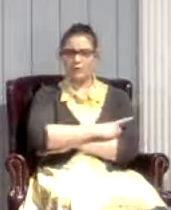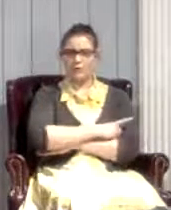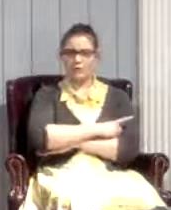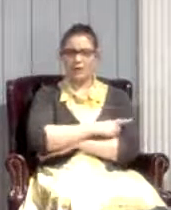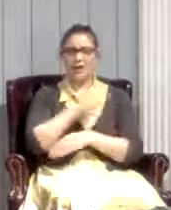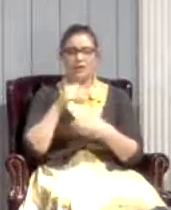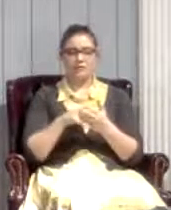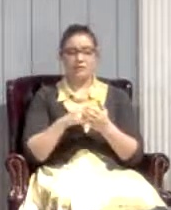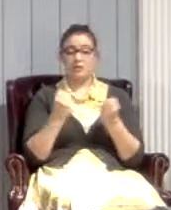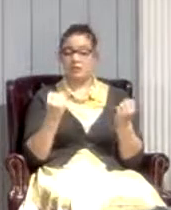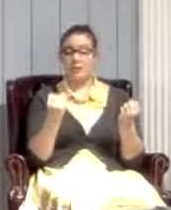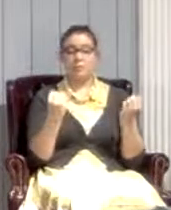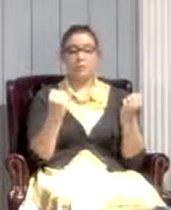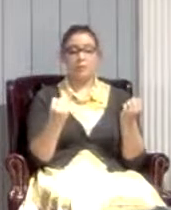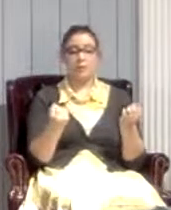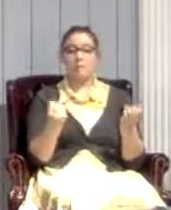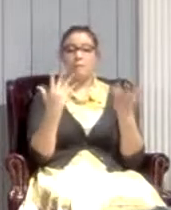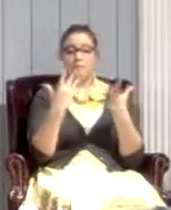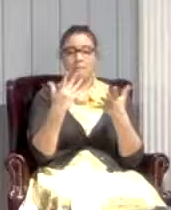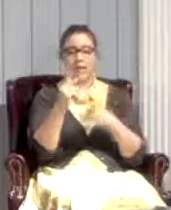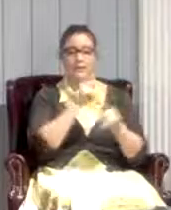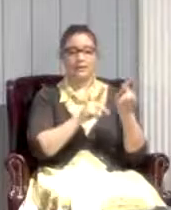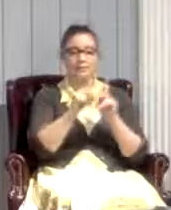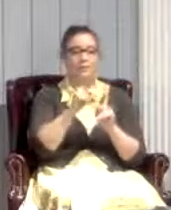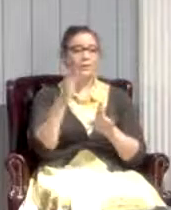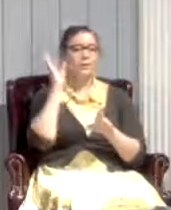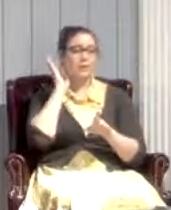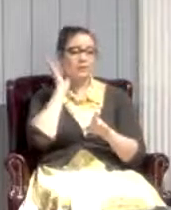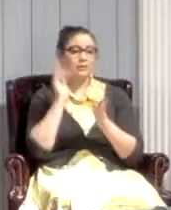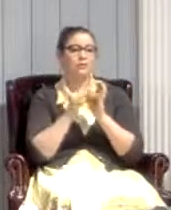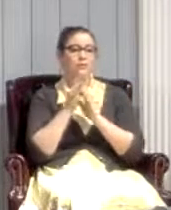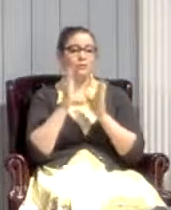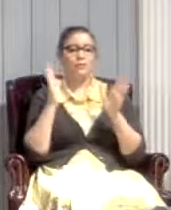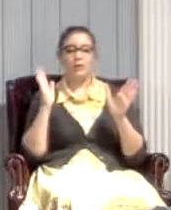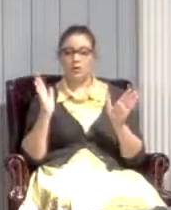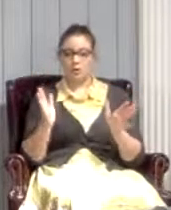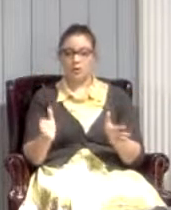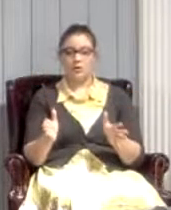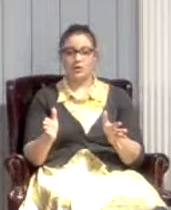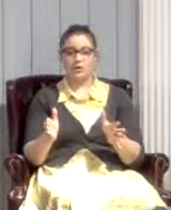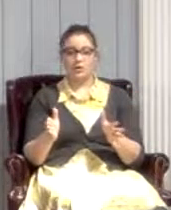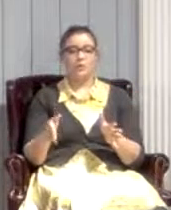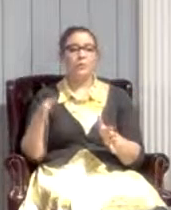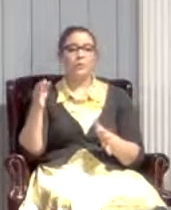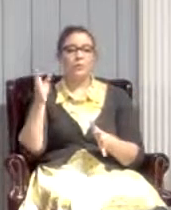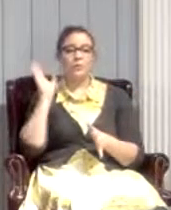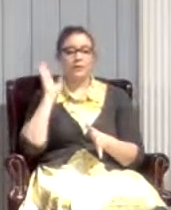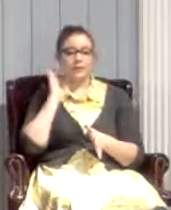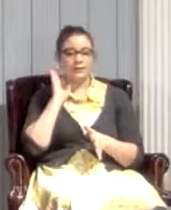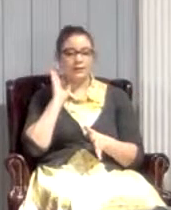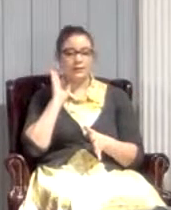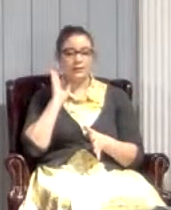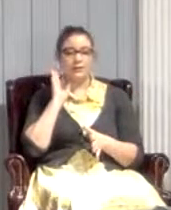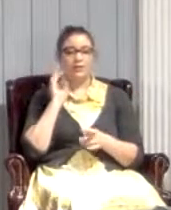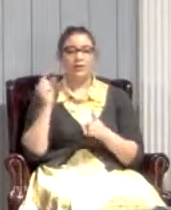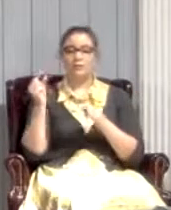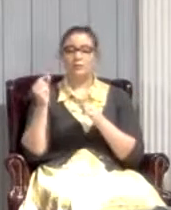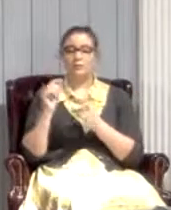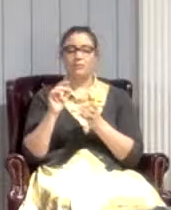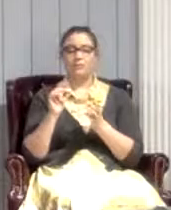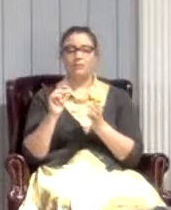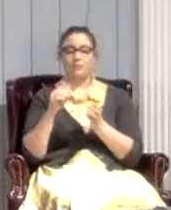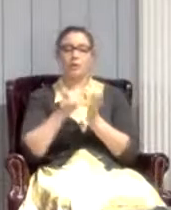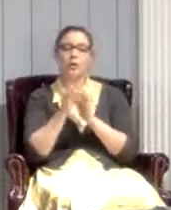people who would listen to a Christian use the term weapon and use the term warfare and